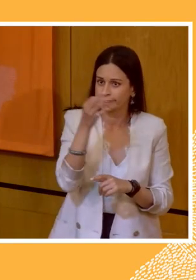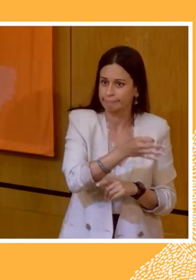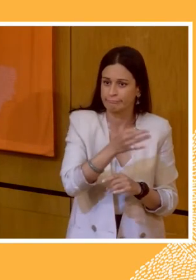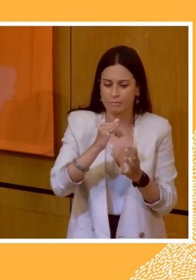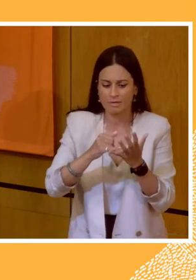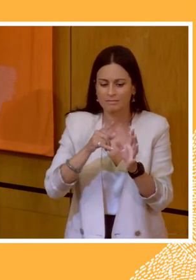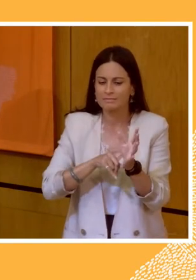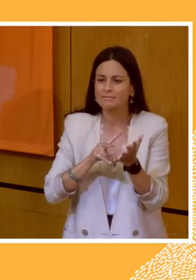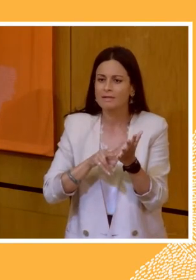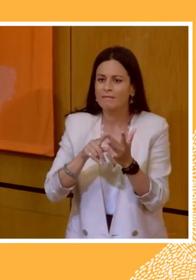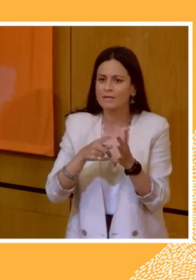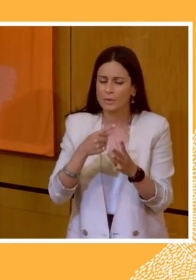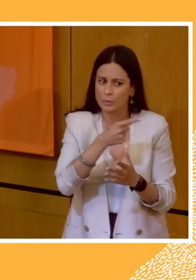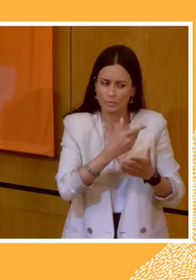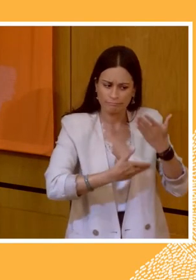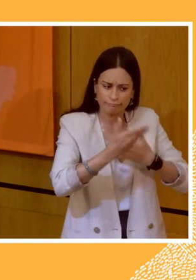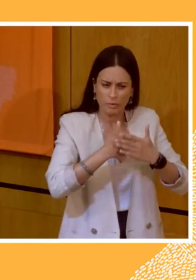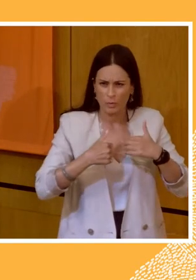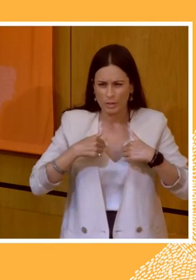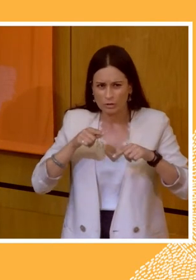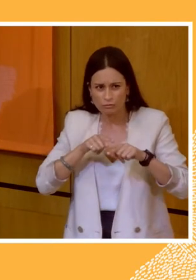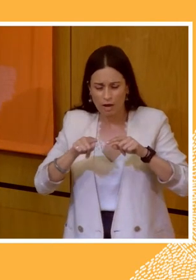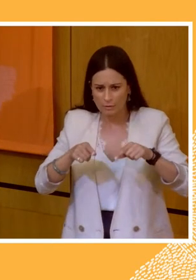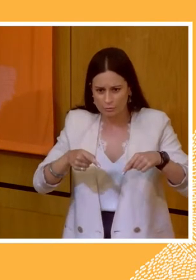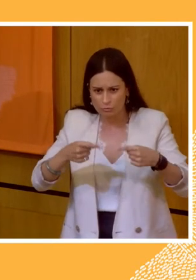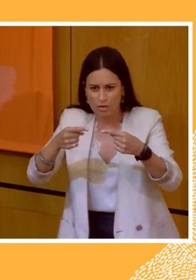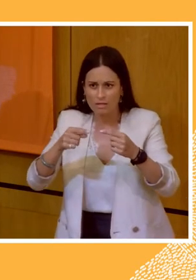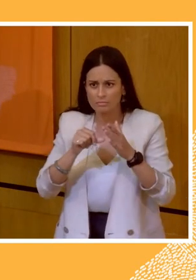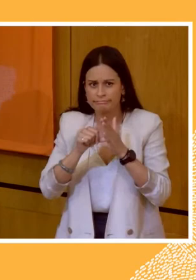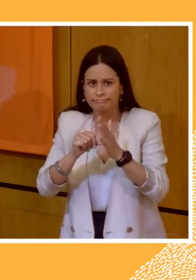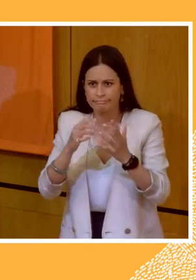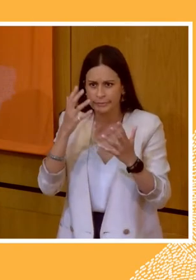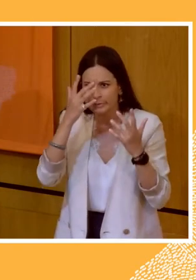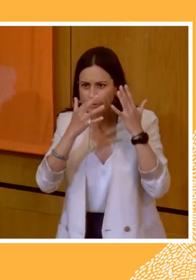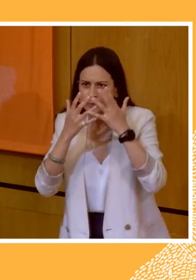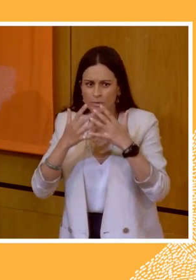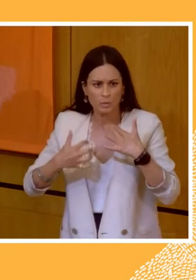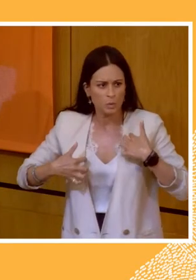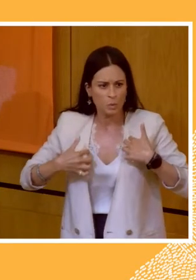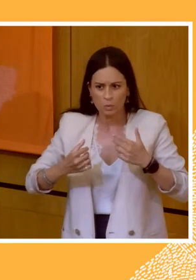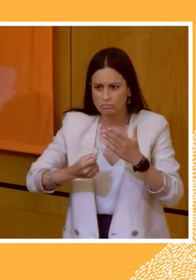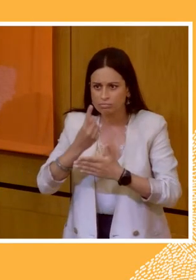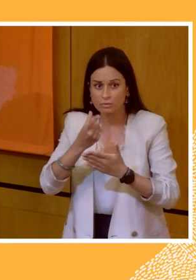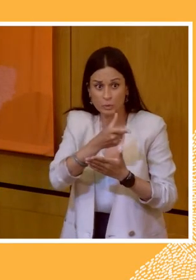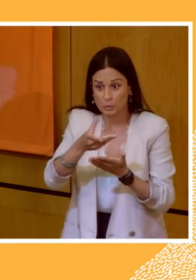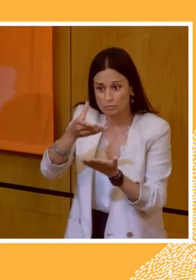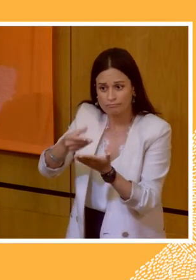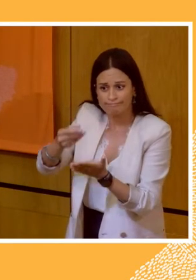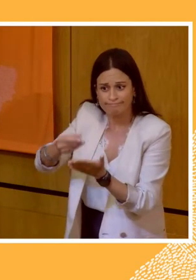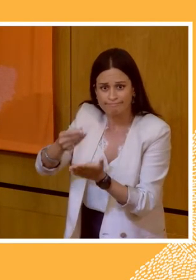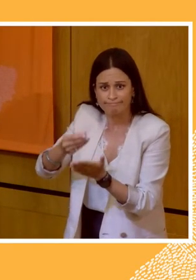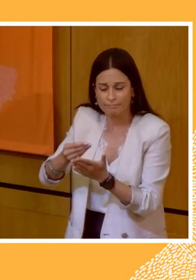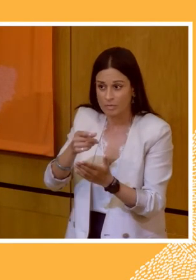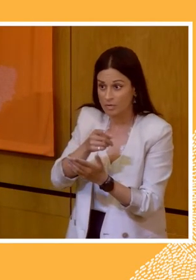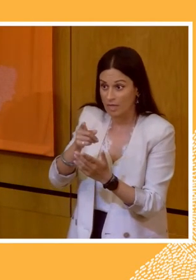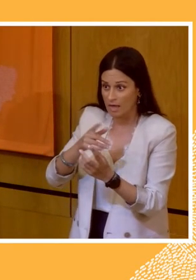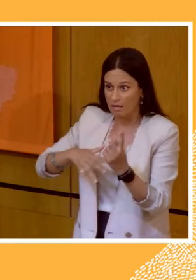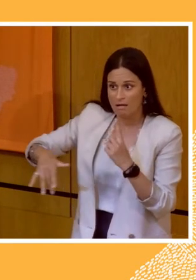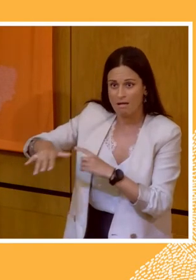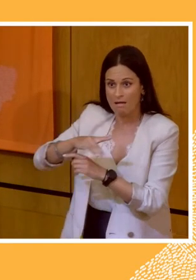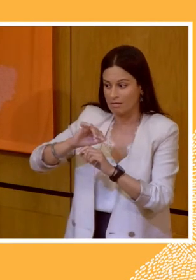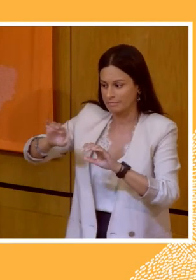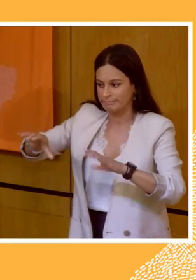could share perhaps what were challenging or interesting moments that you took to record the sounds of Windy.